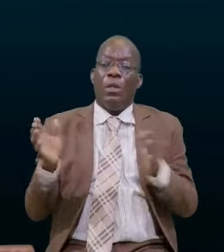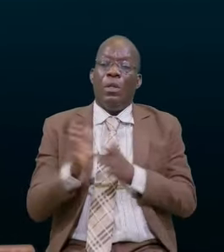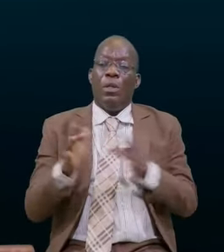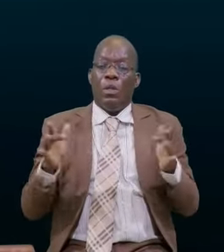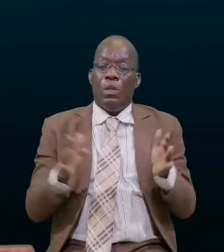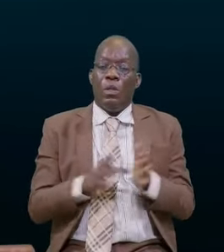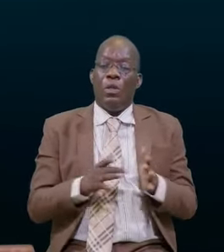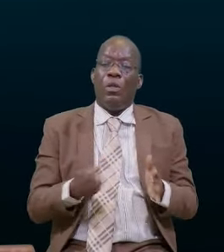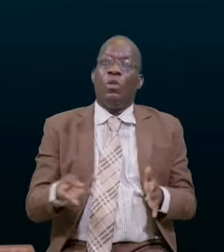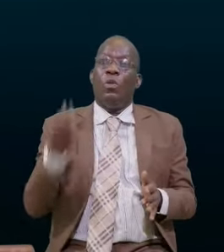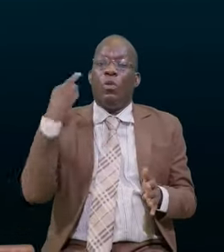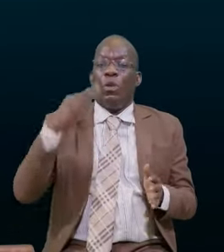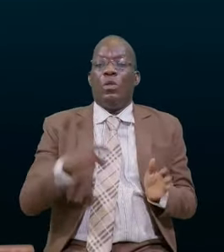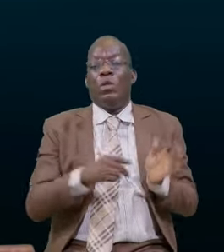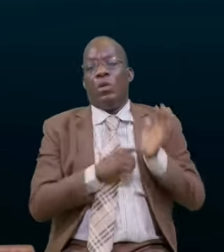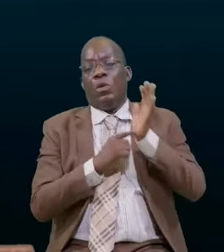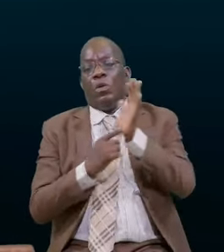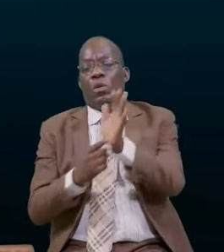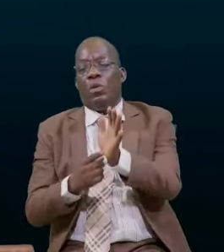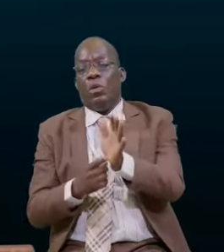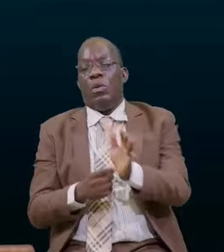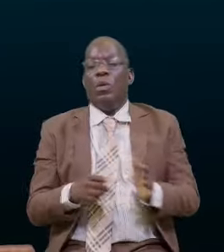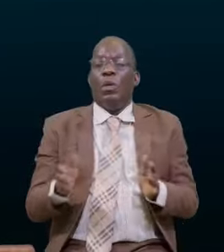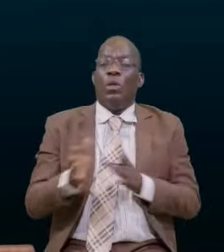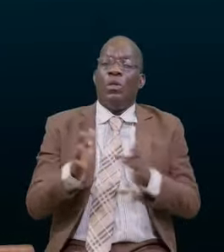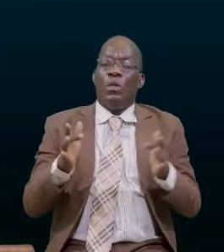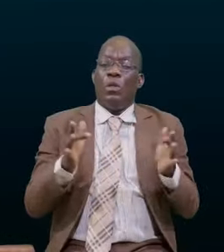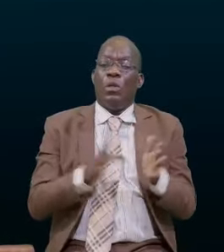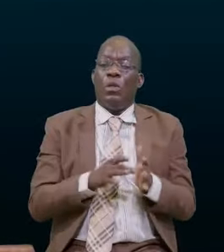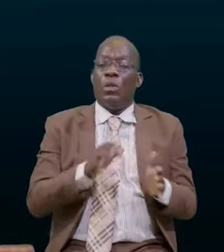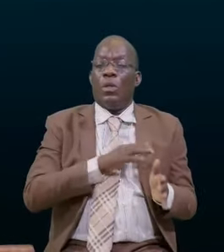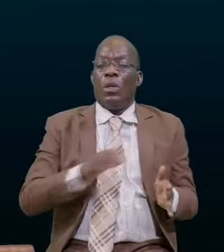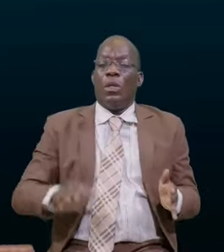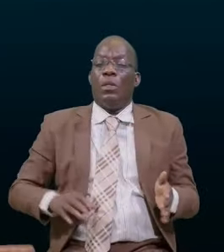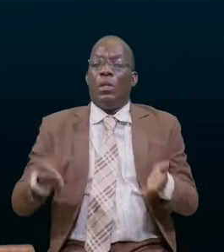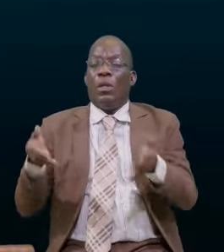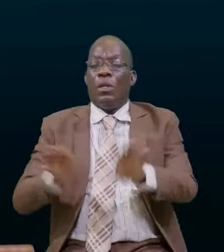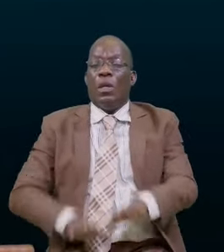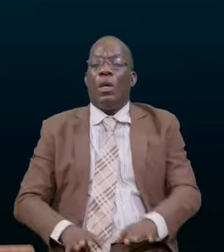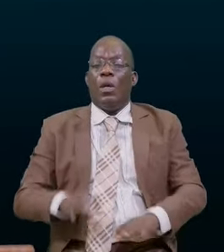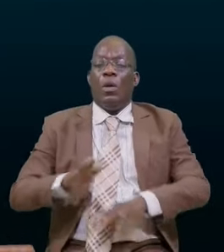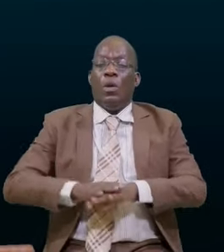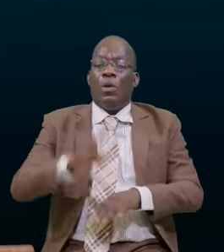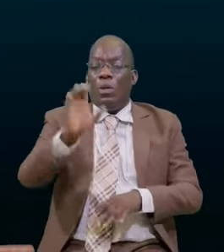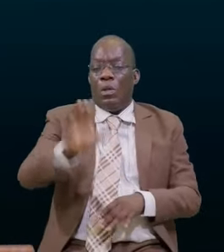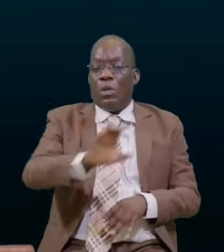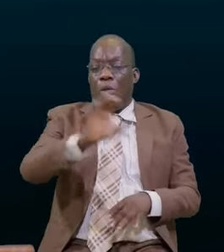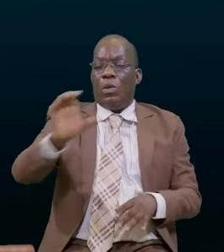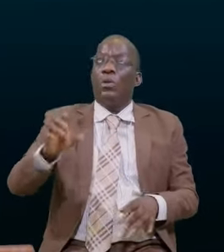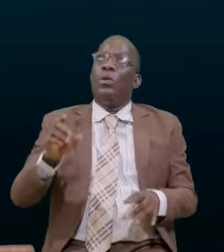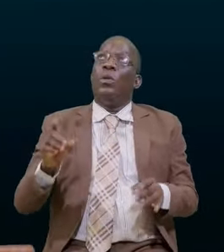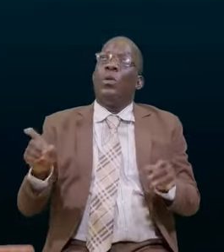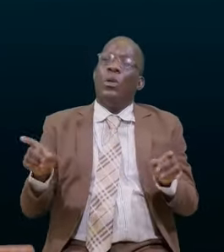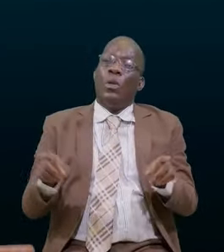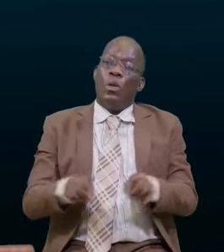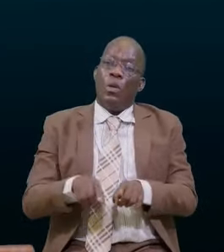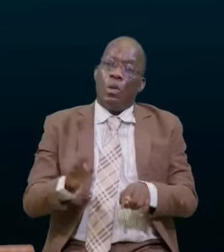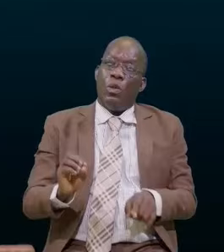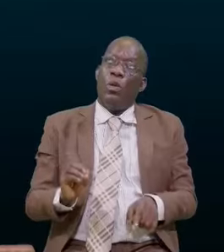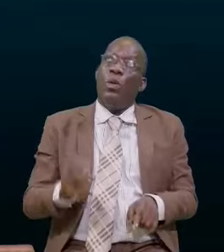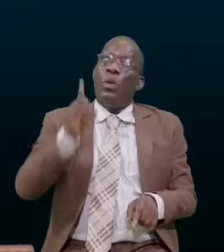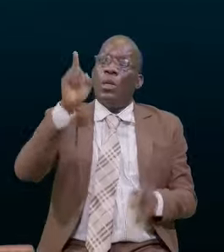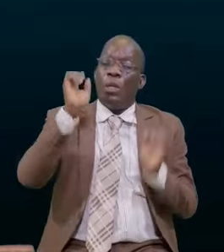revealed Jesus Christ died on the cross so that he can take away our sins and in him is no